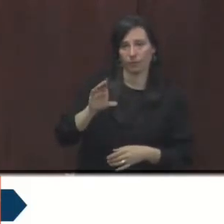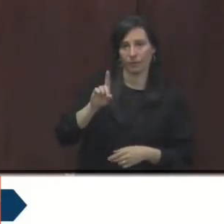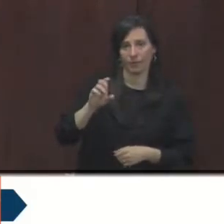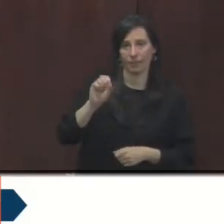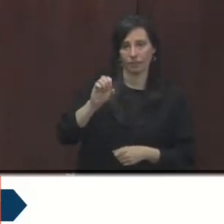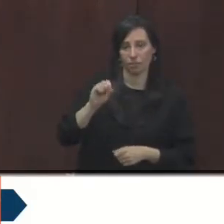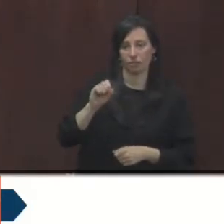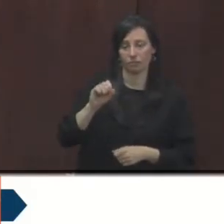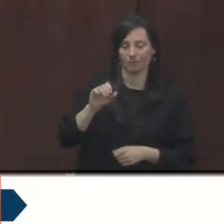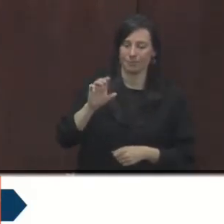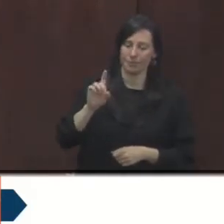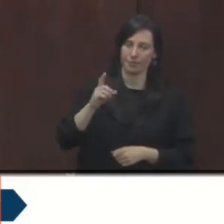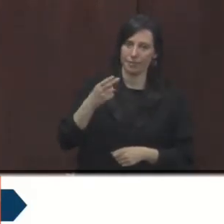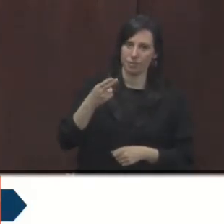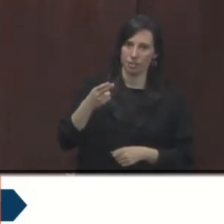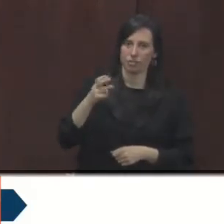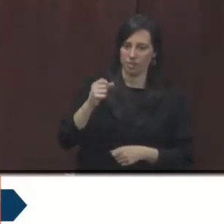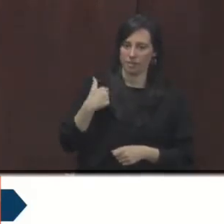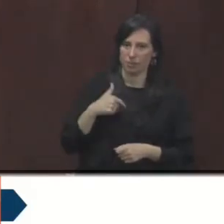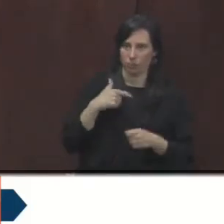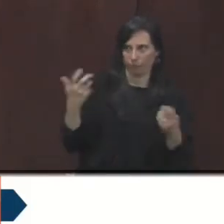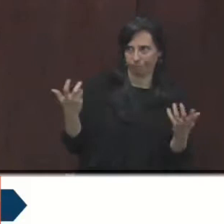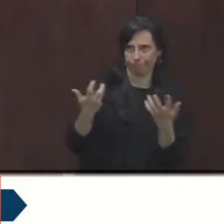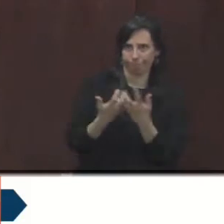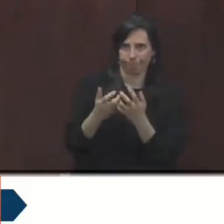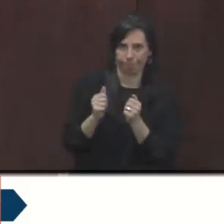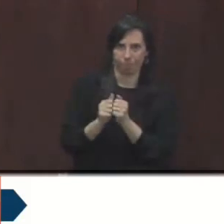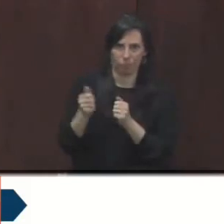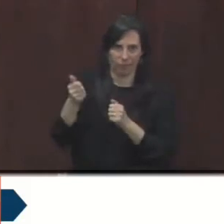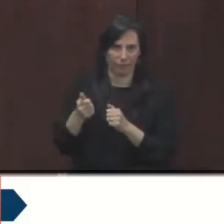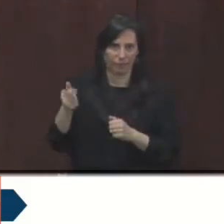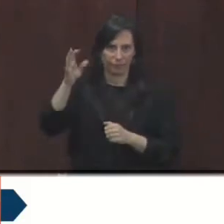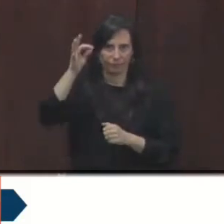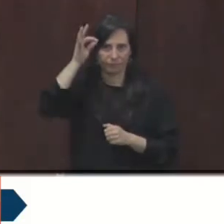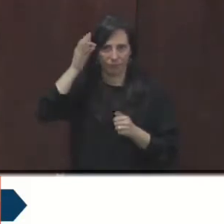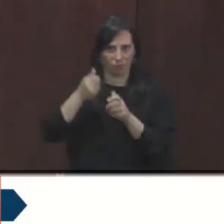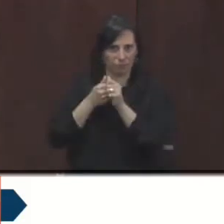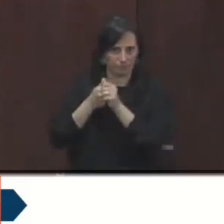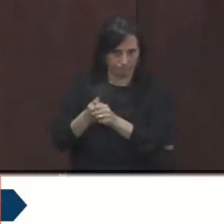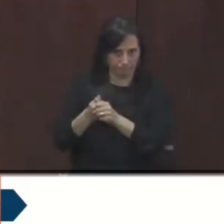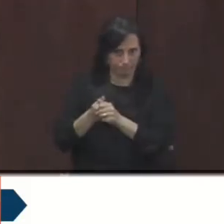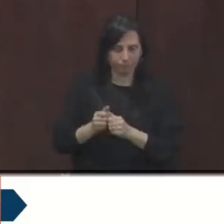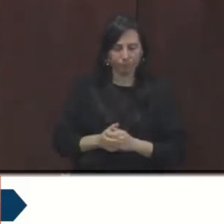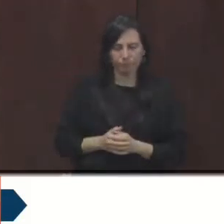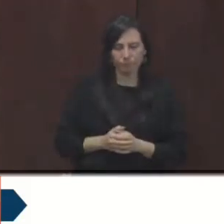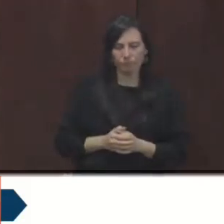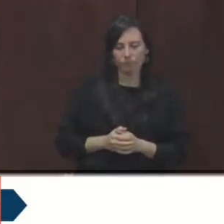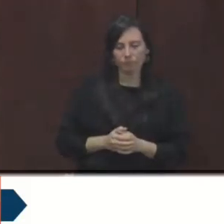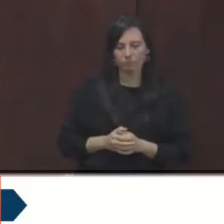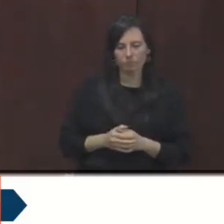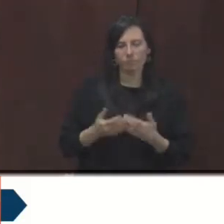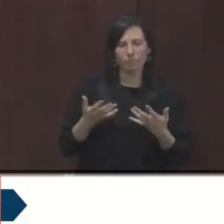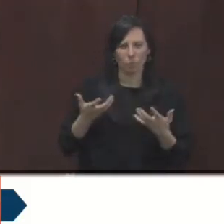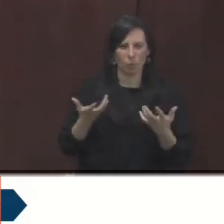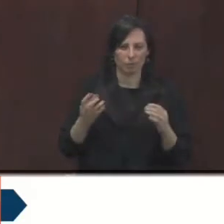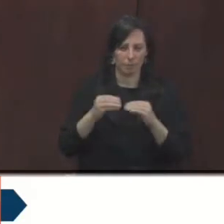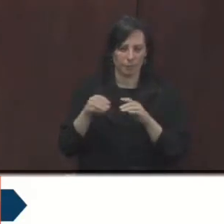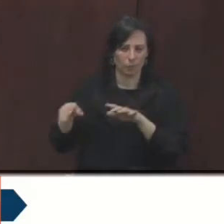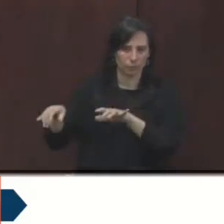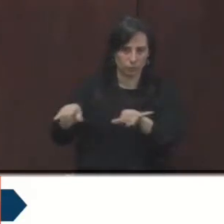aligned with those recommendations for continuity. And the revised prioritization